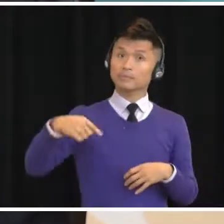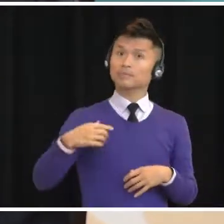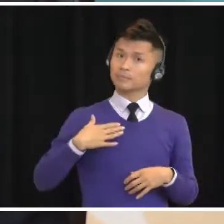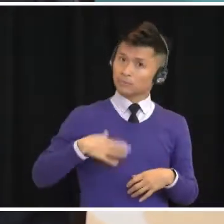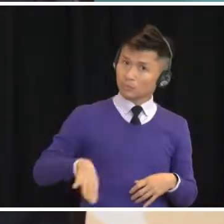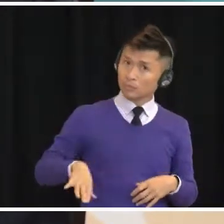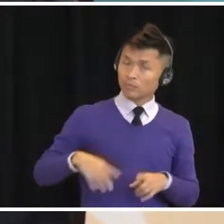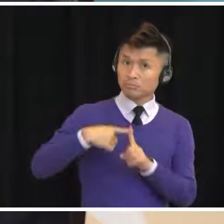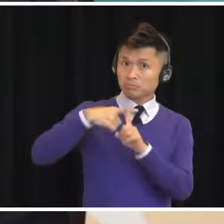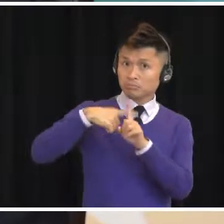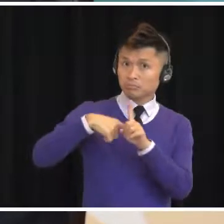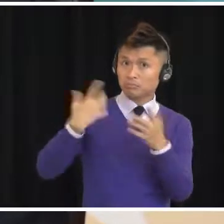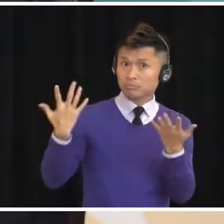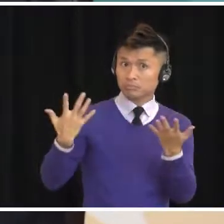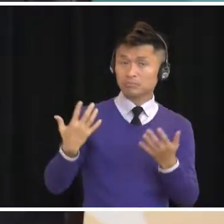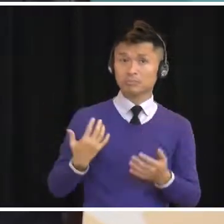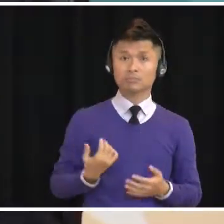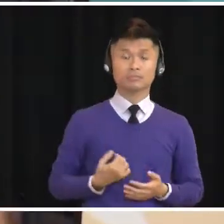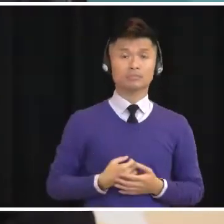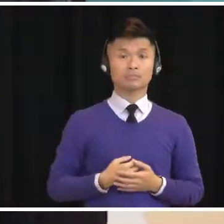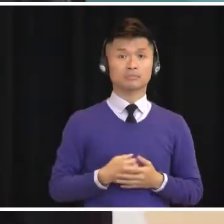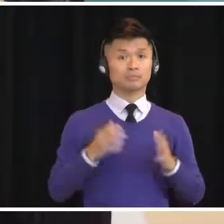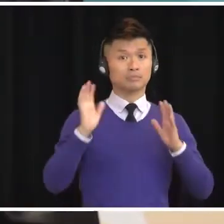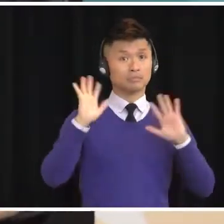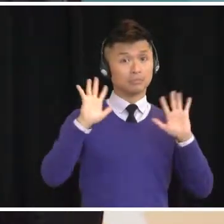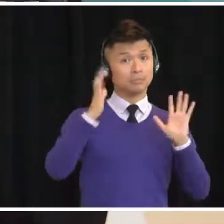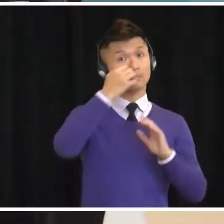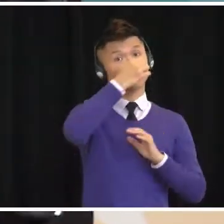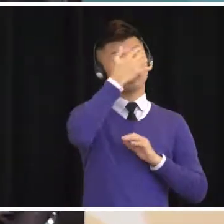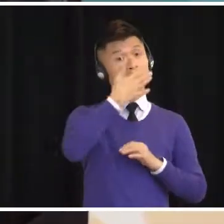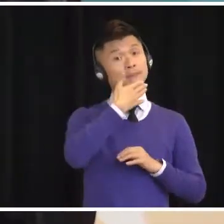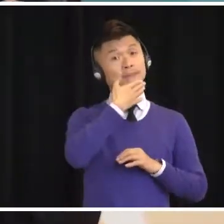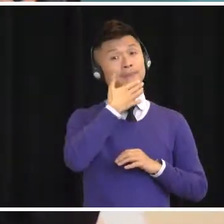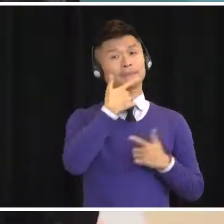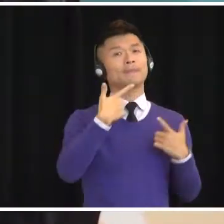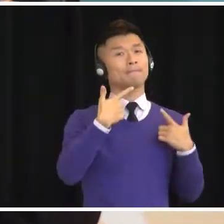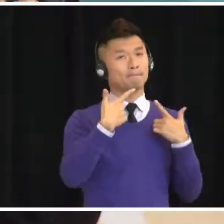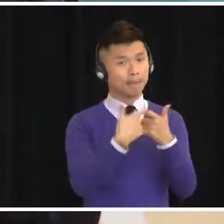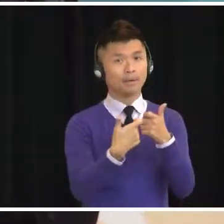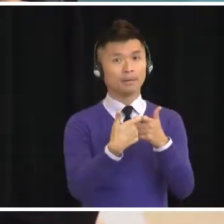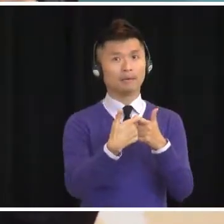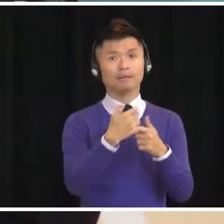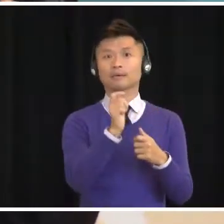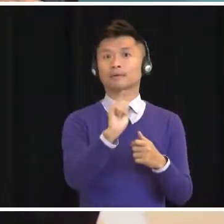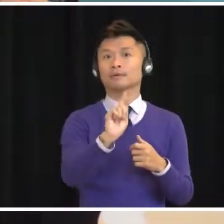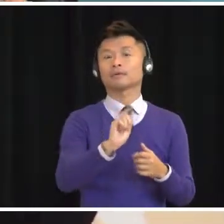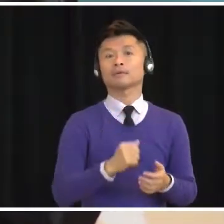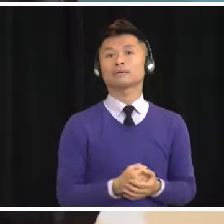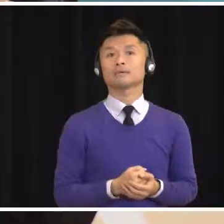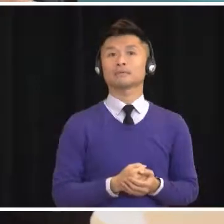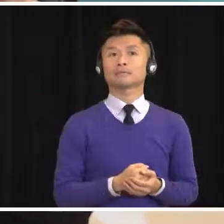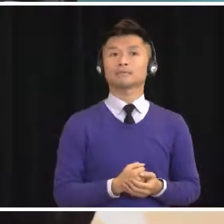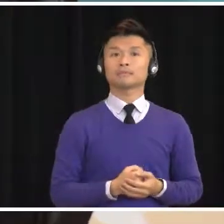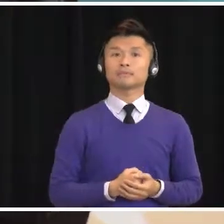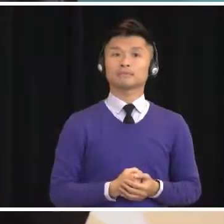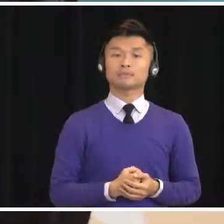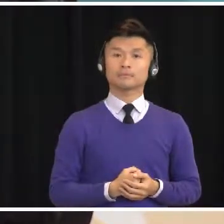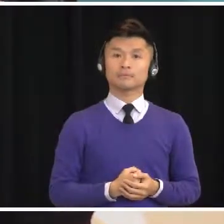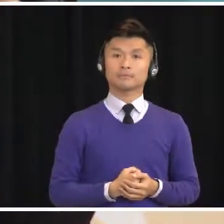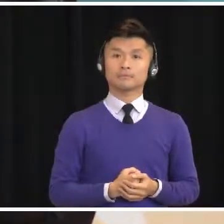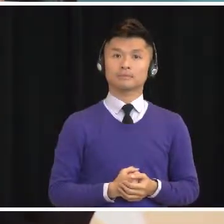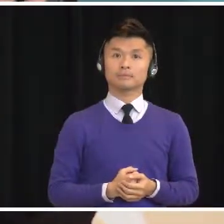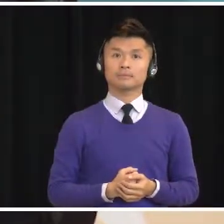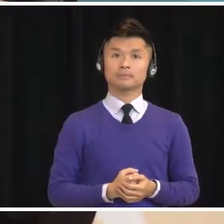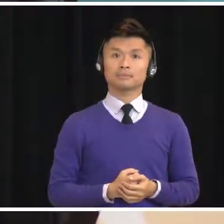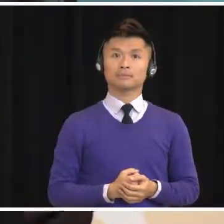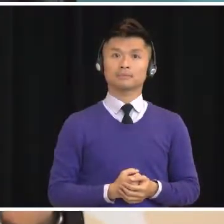one that attempts to determine what is the best solution for